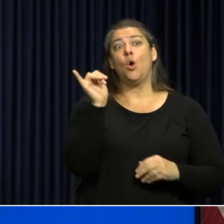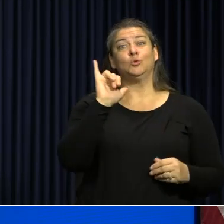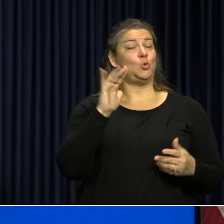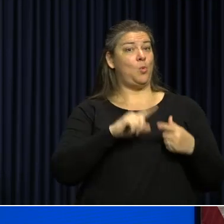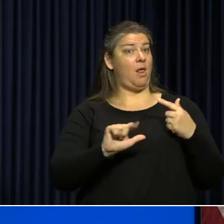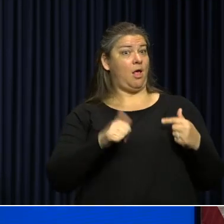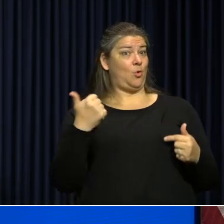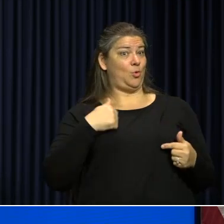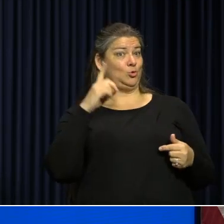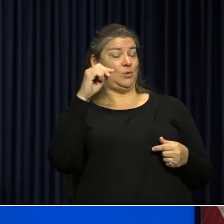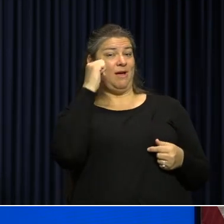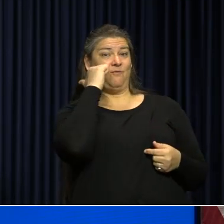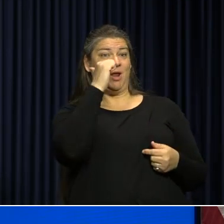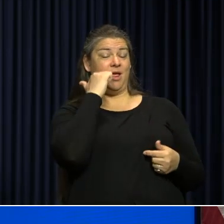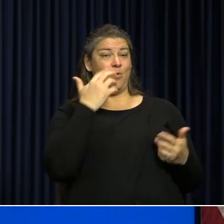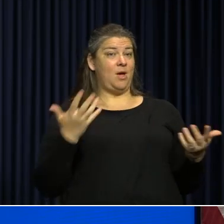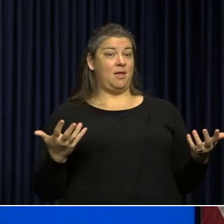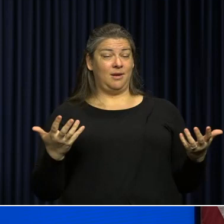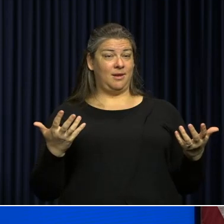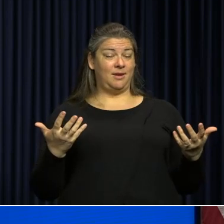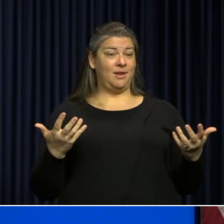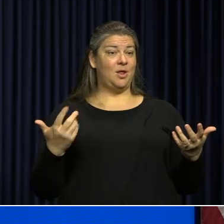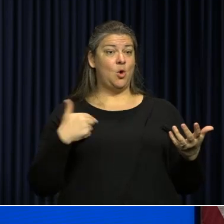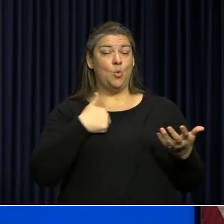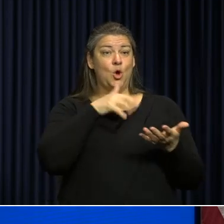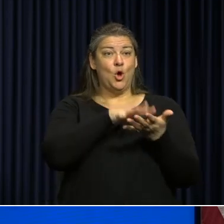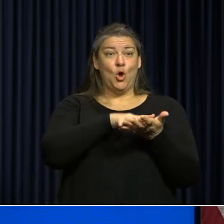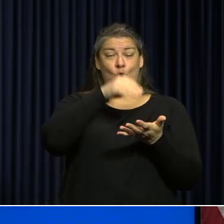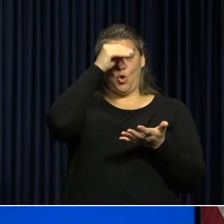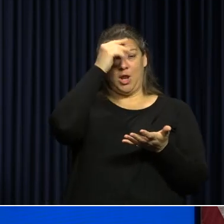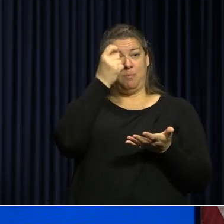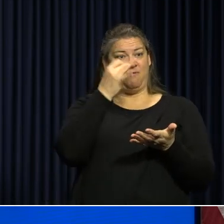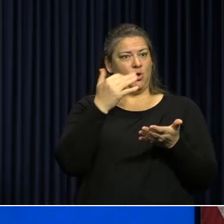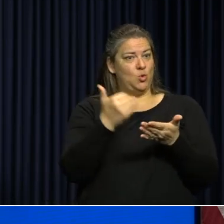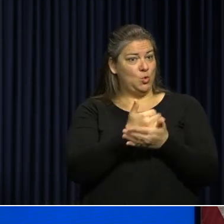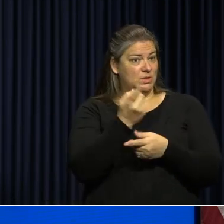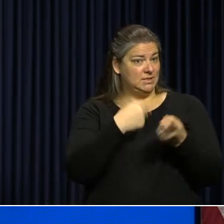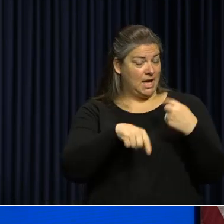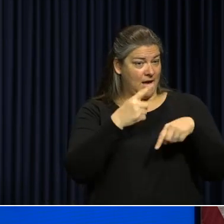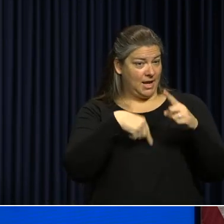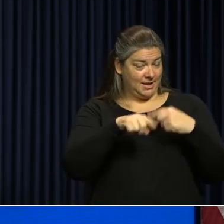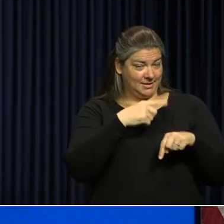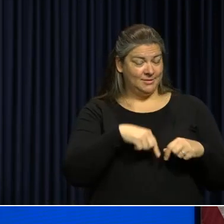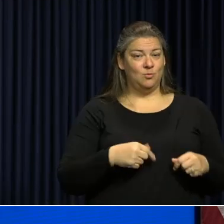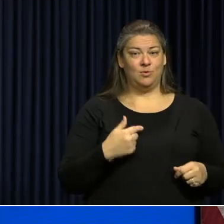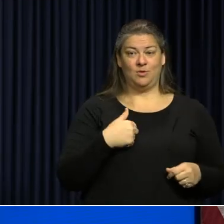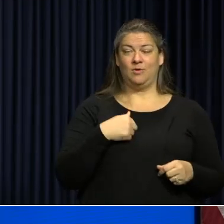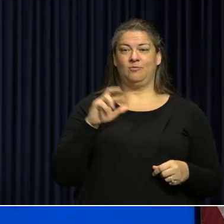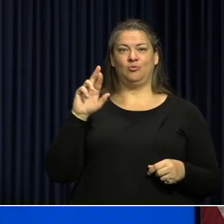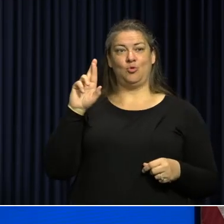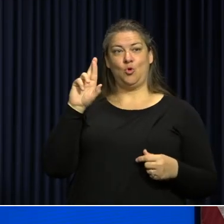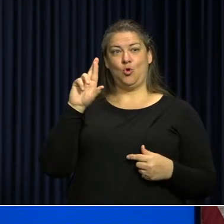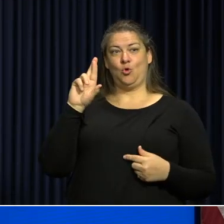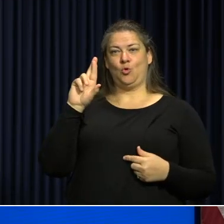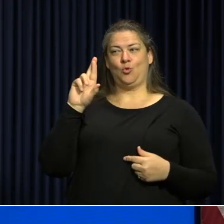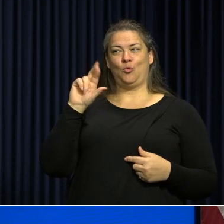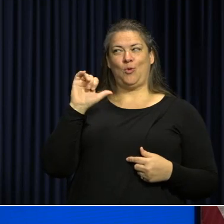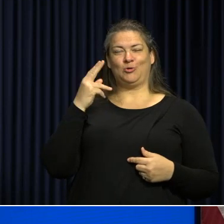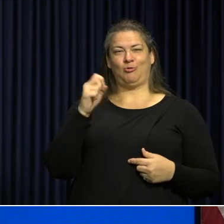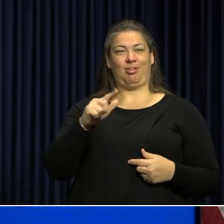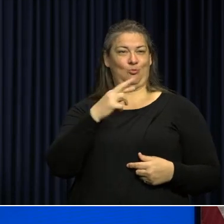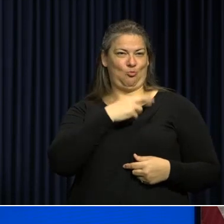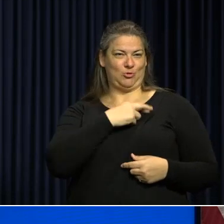do each and every day is we learn a little bit of new sign language, and we have Rachel with us here